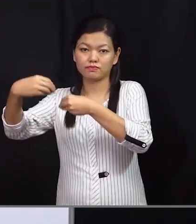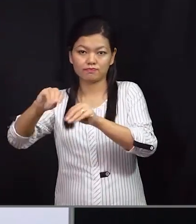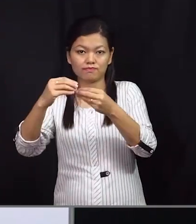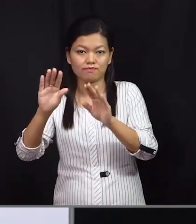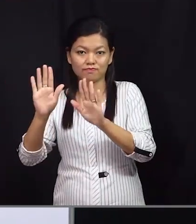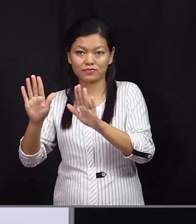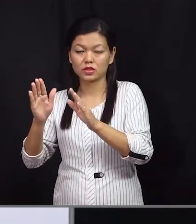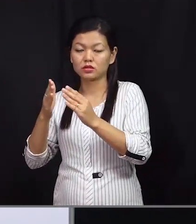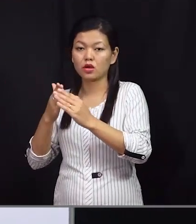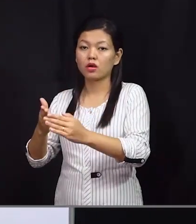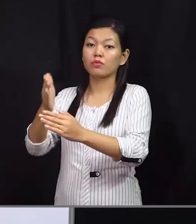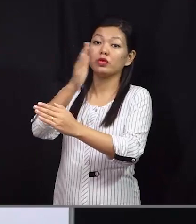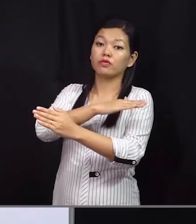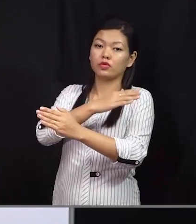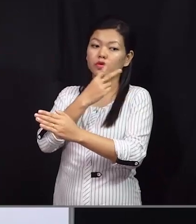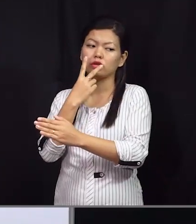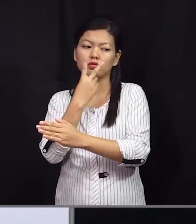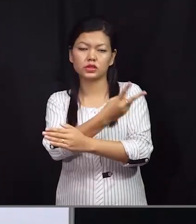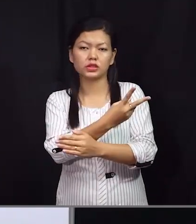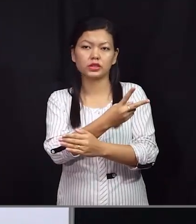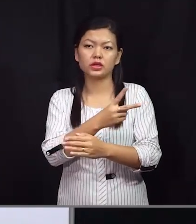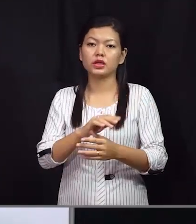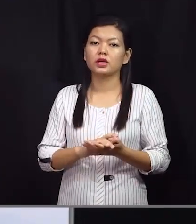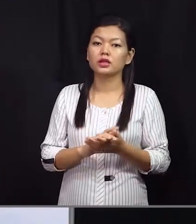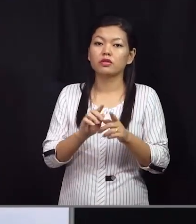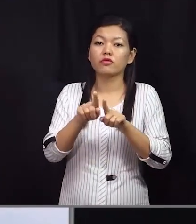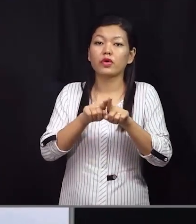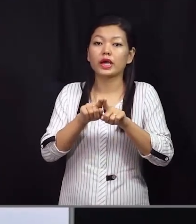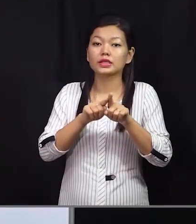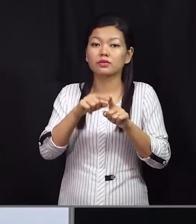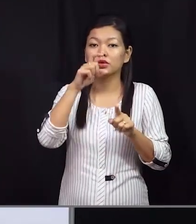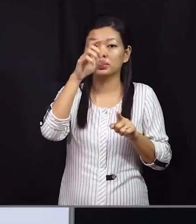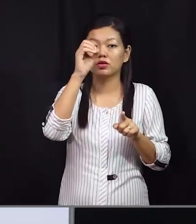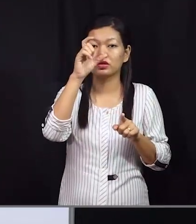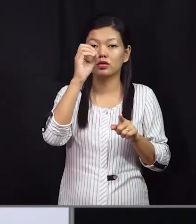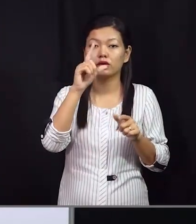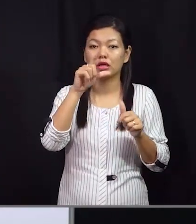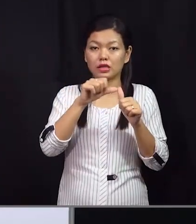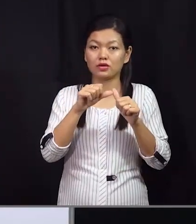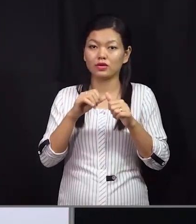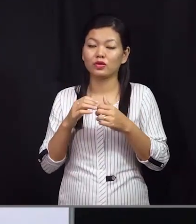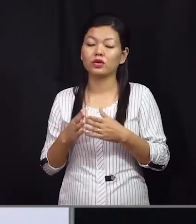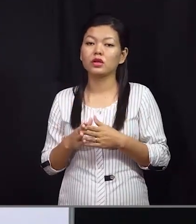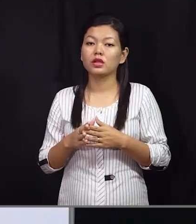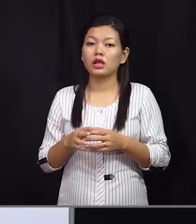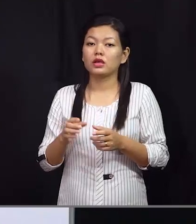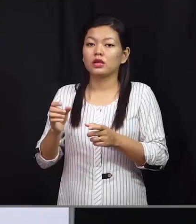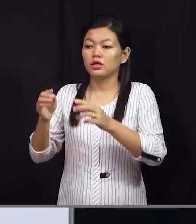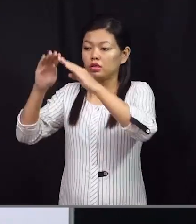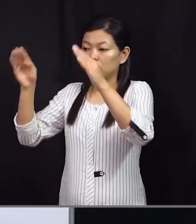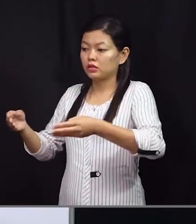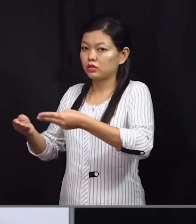this manufacturing of those products. Then he will have to store that, okay, in a